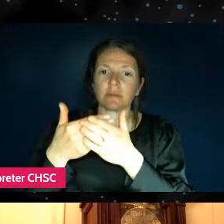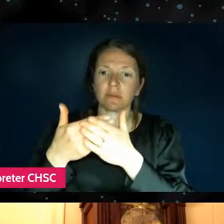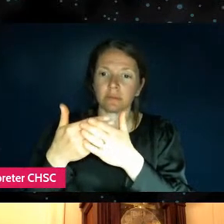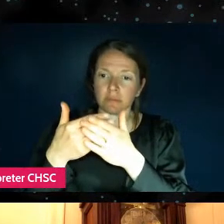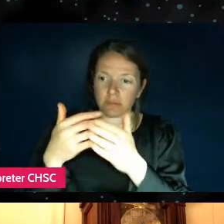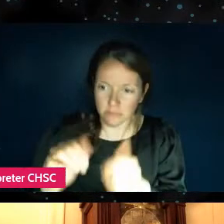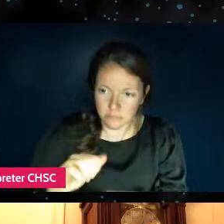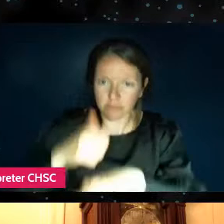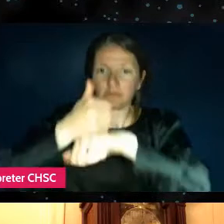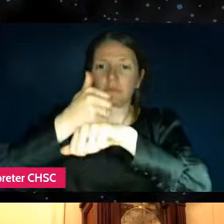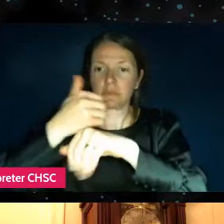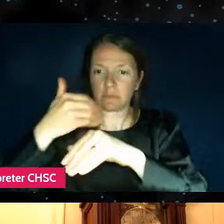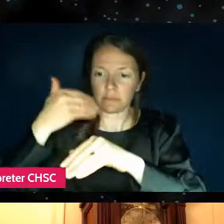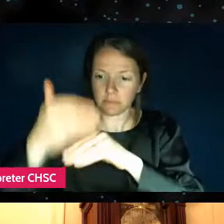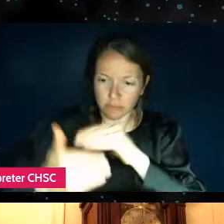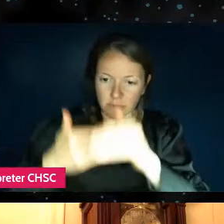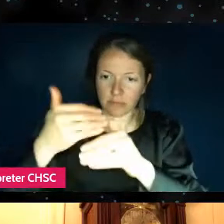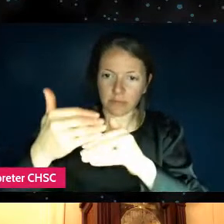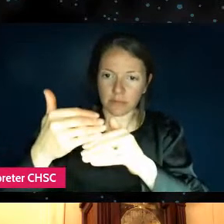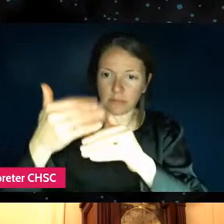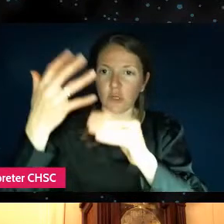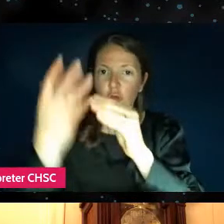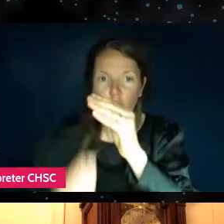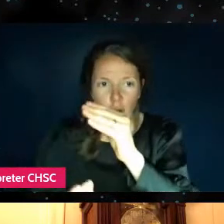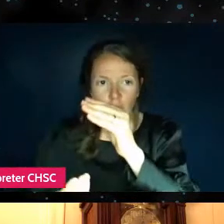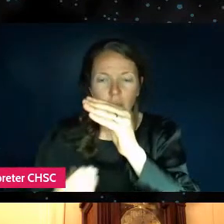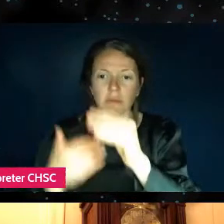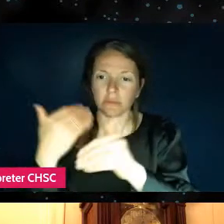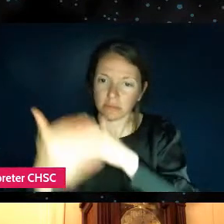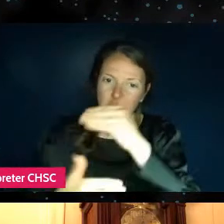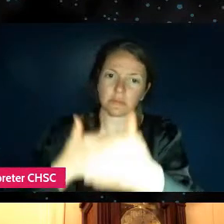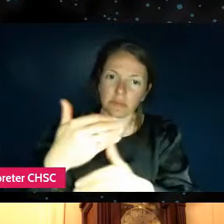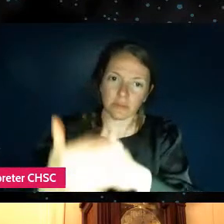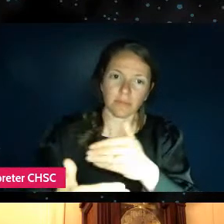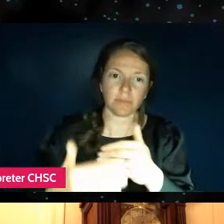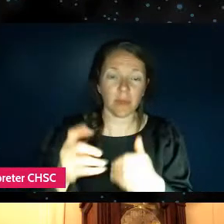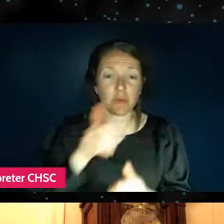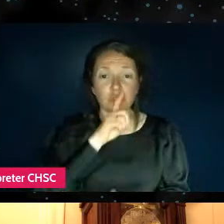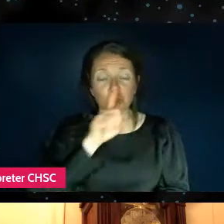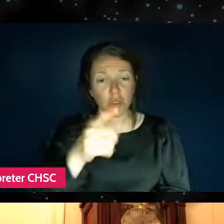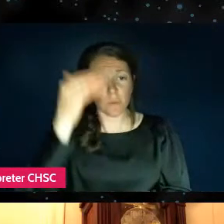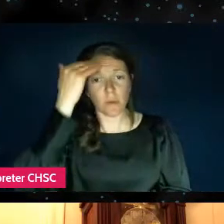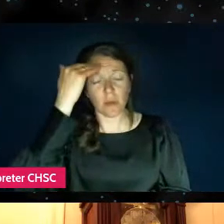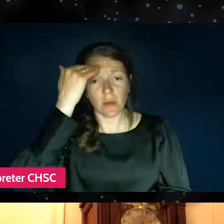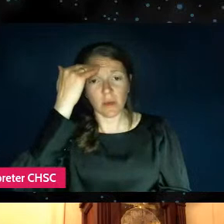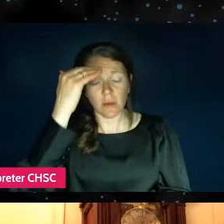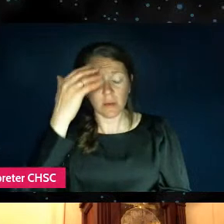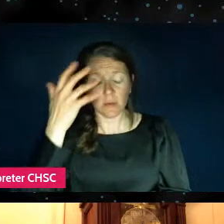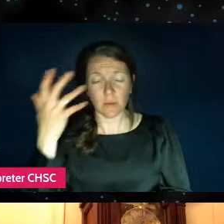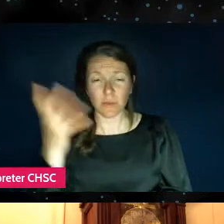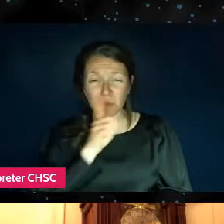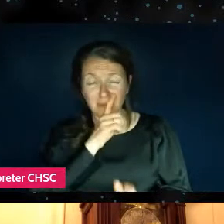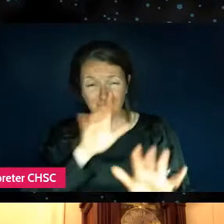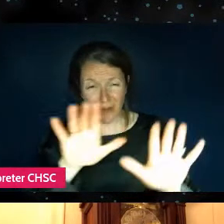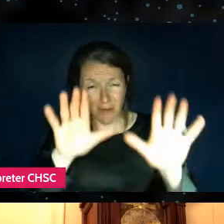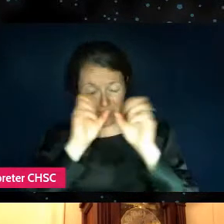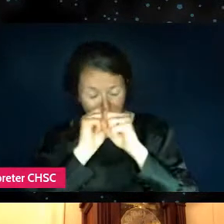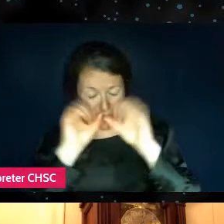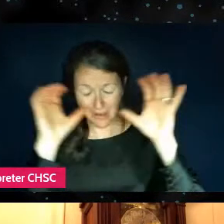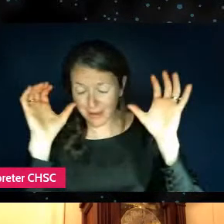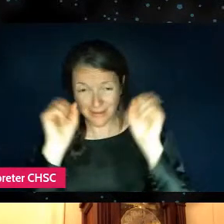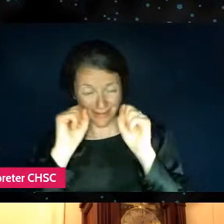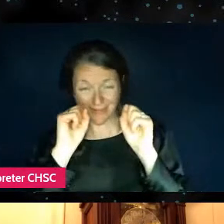amazing, you know, and maybe I'm sure that you're aware of this, but what's amazing is, you know,